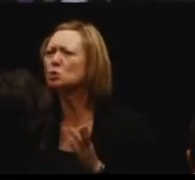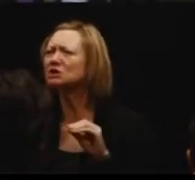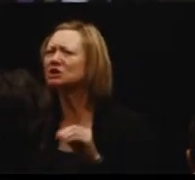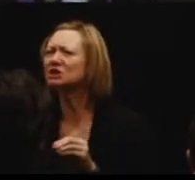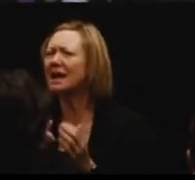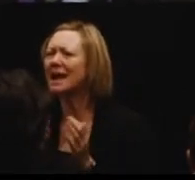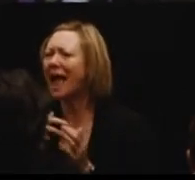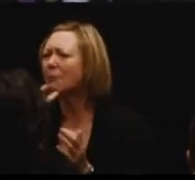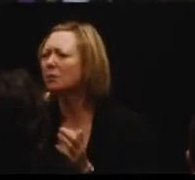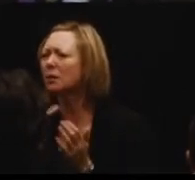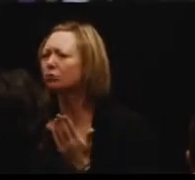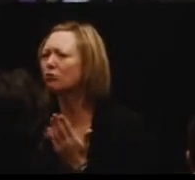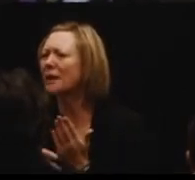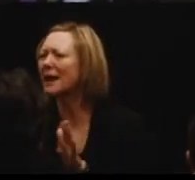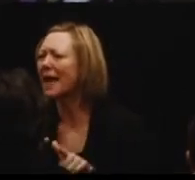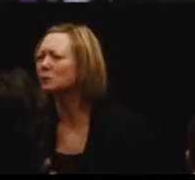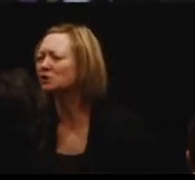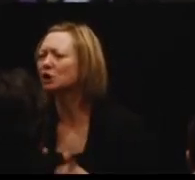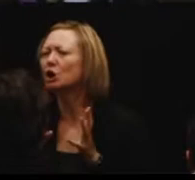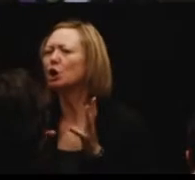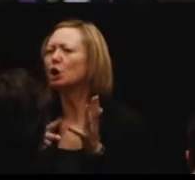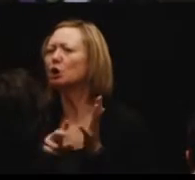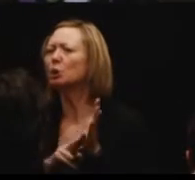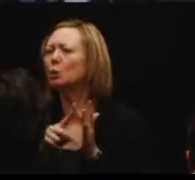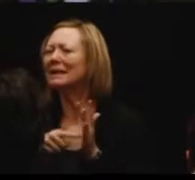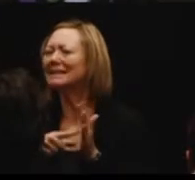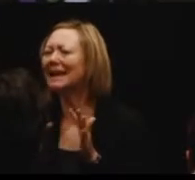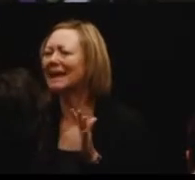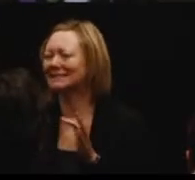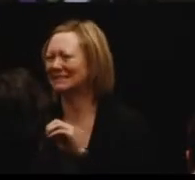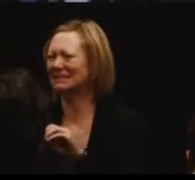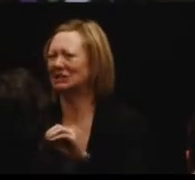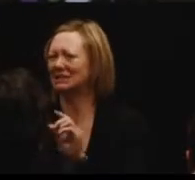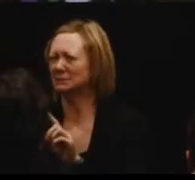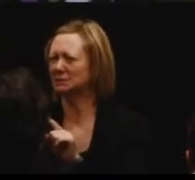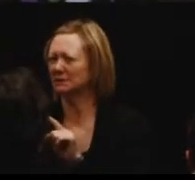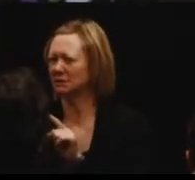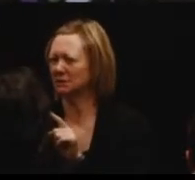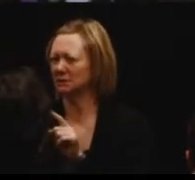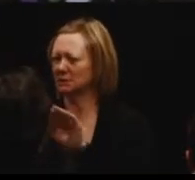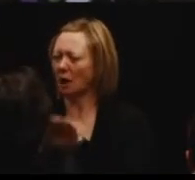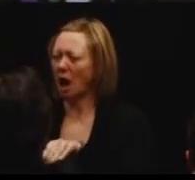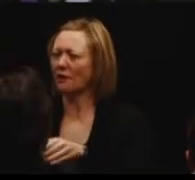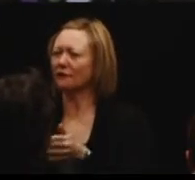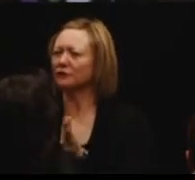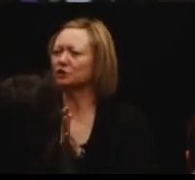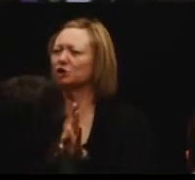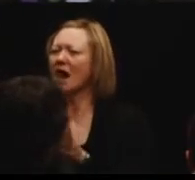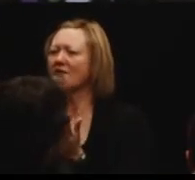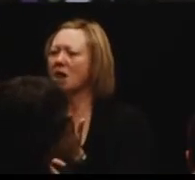think only Unitech is teaching the particular style of Java, which is for the Android